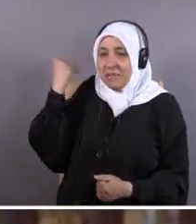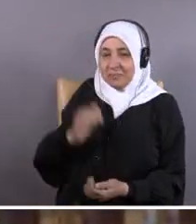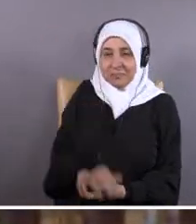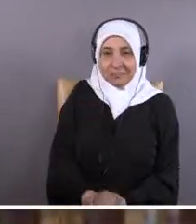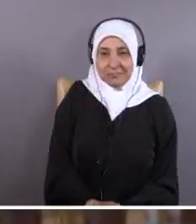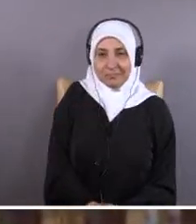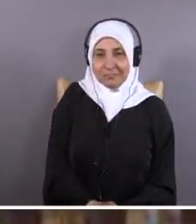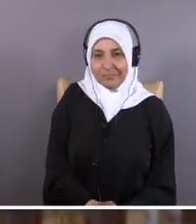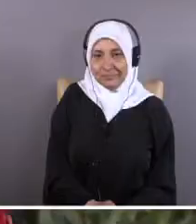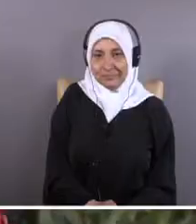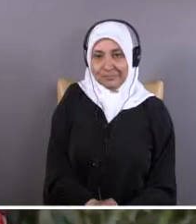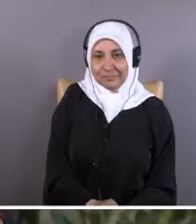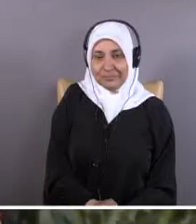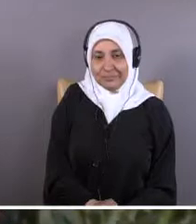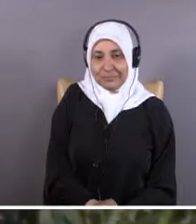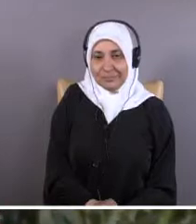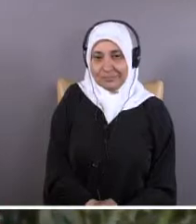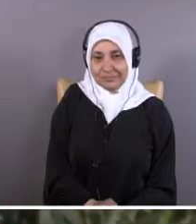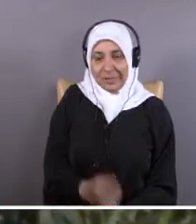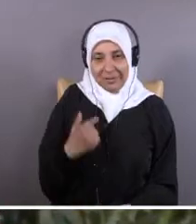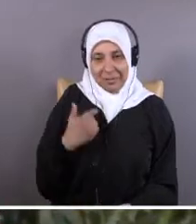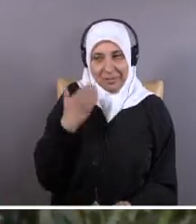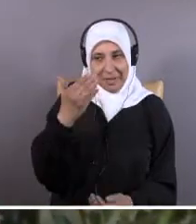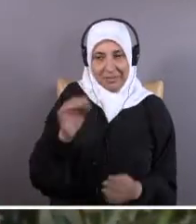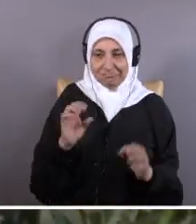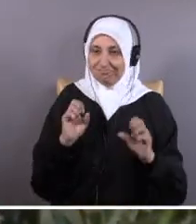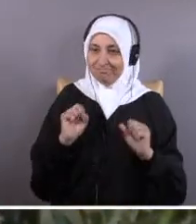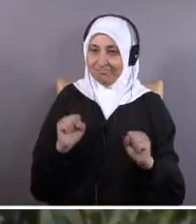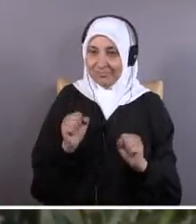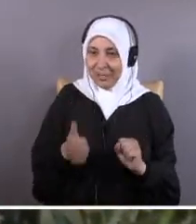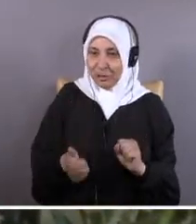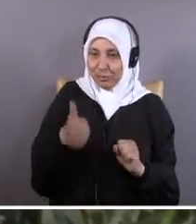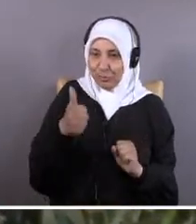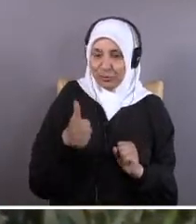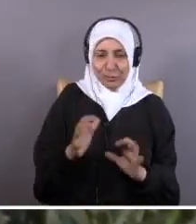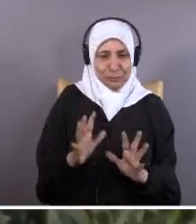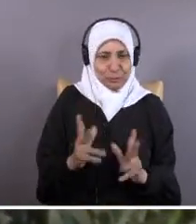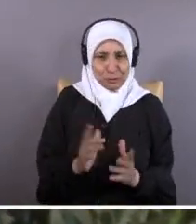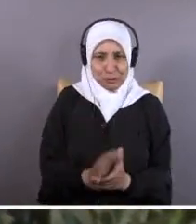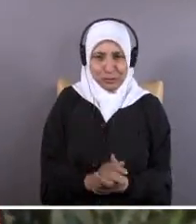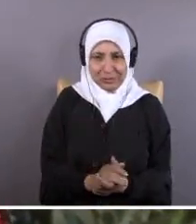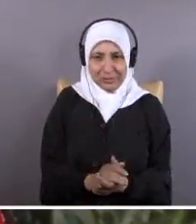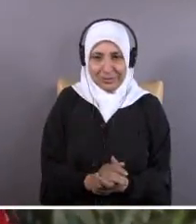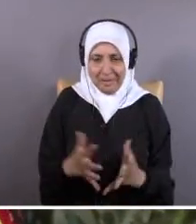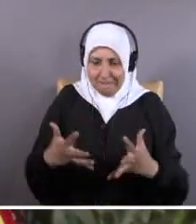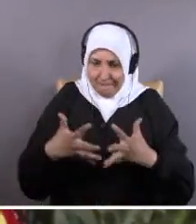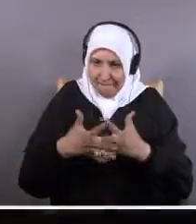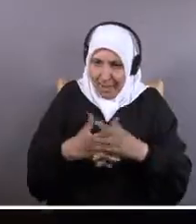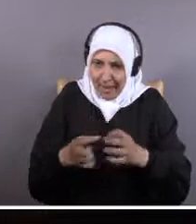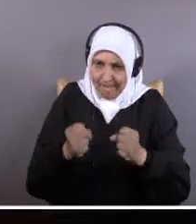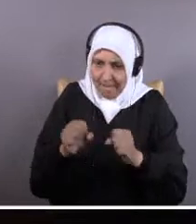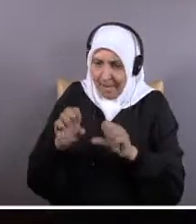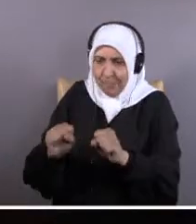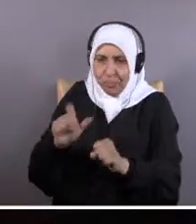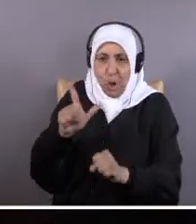I managed to keep on, to hold on to my language.